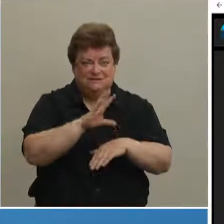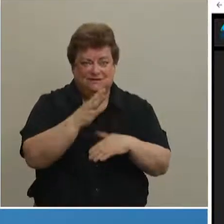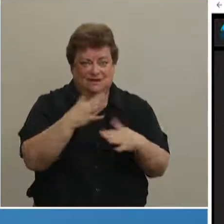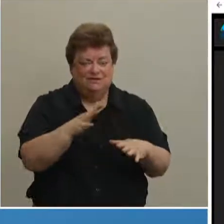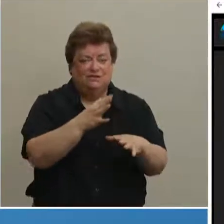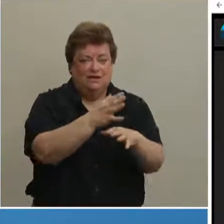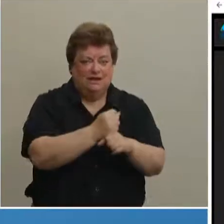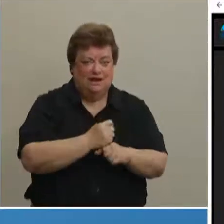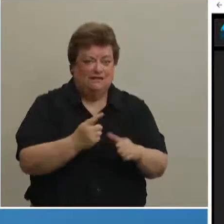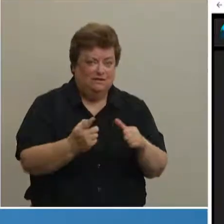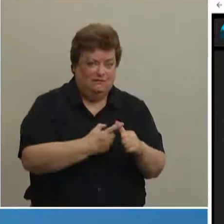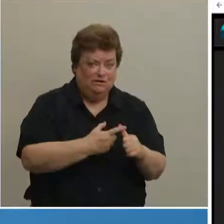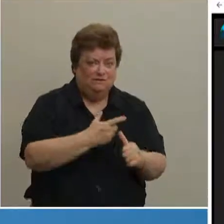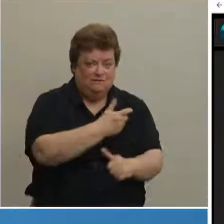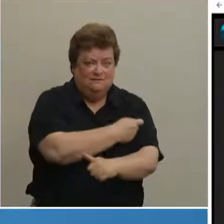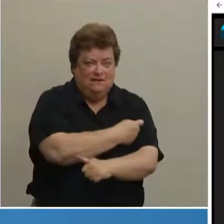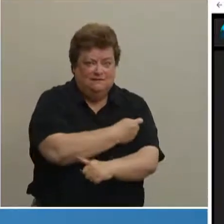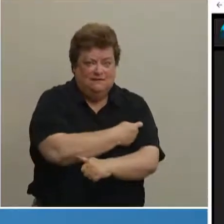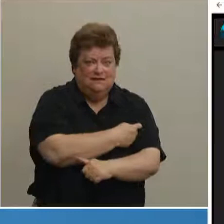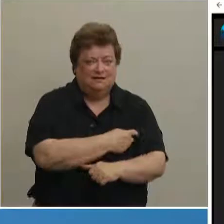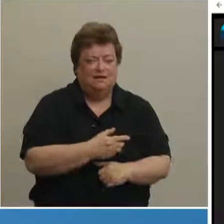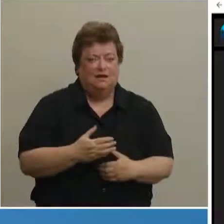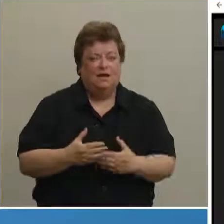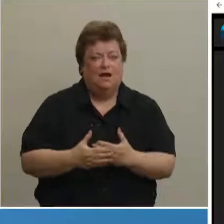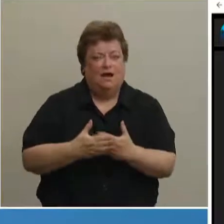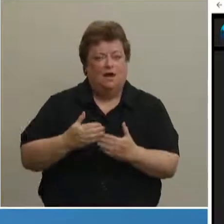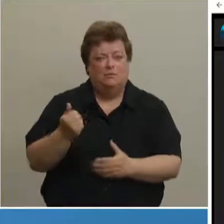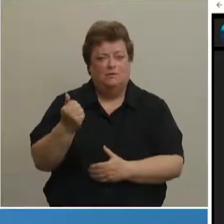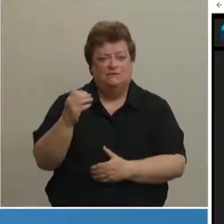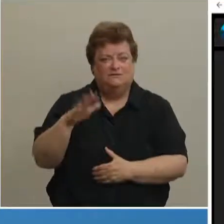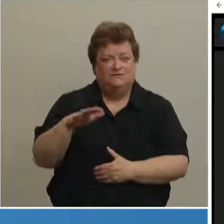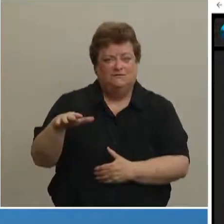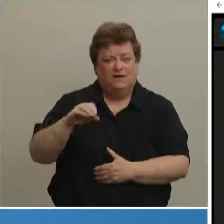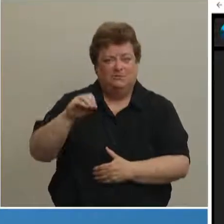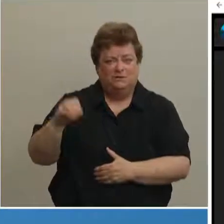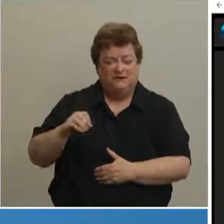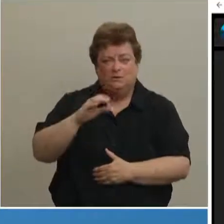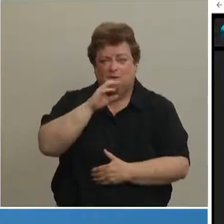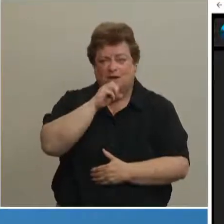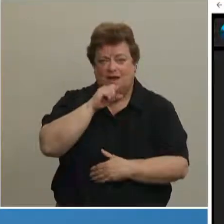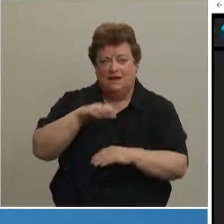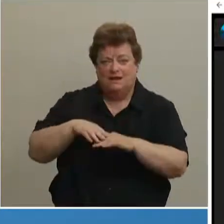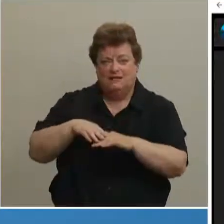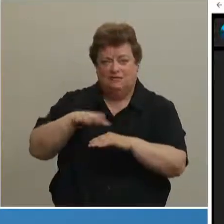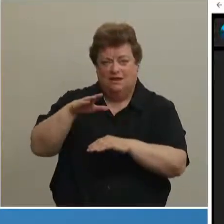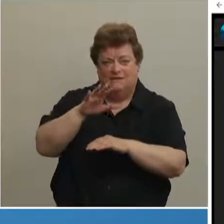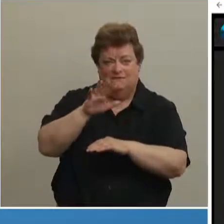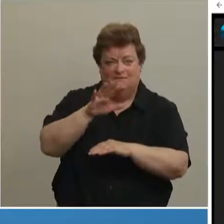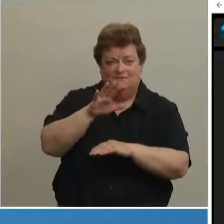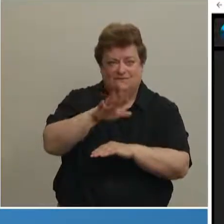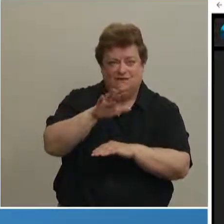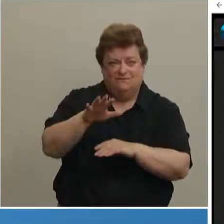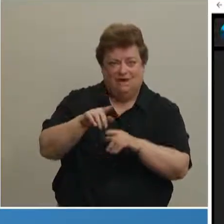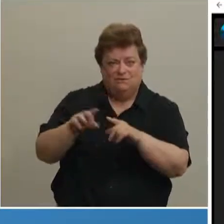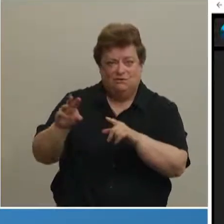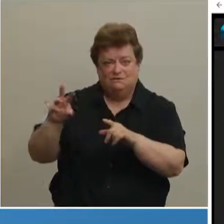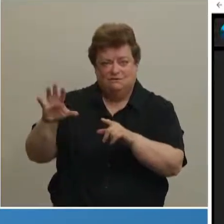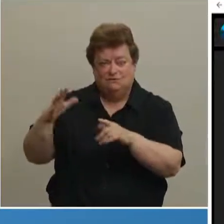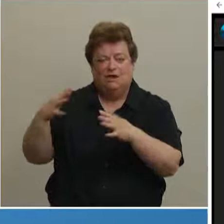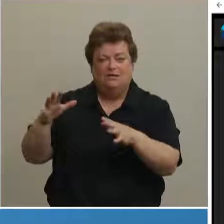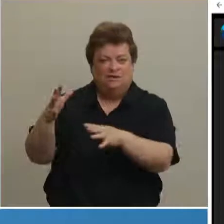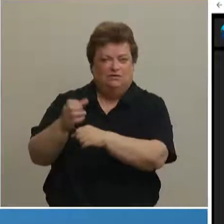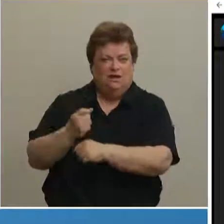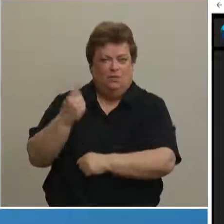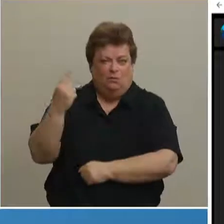the first dose of vaccine. Nearly 55% of those aged 55 through 64 have received at least 1